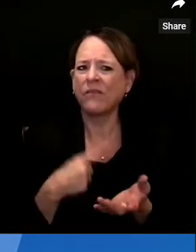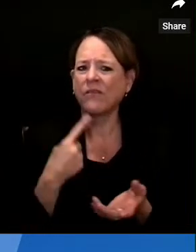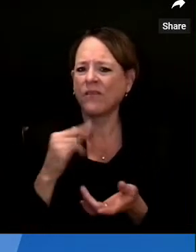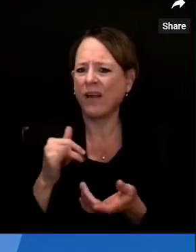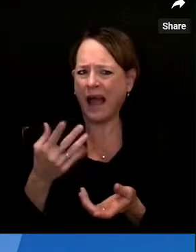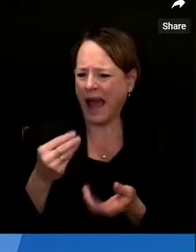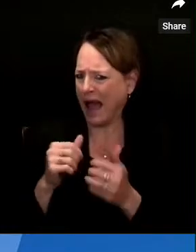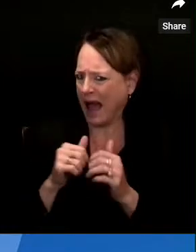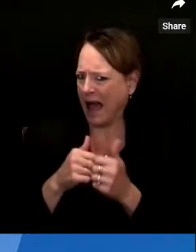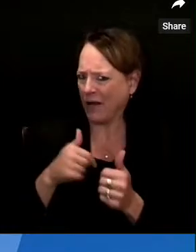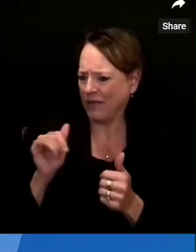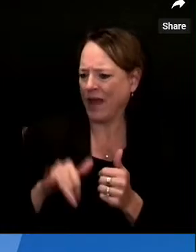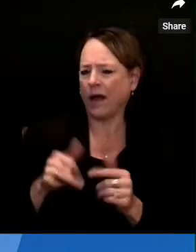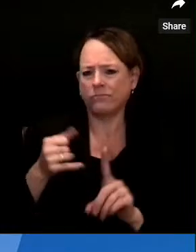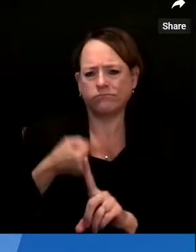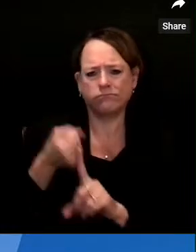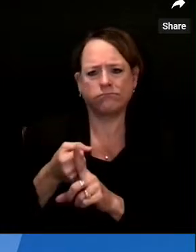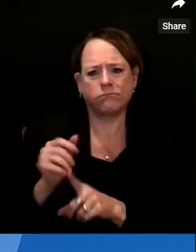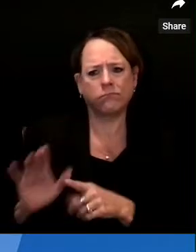they should be thinking about. Thank you.